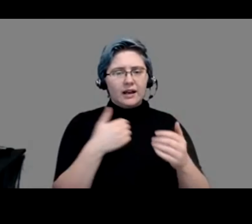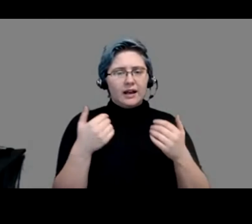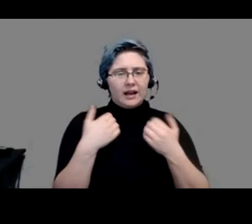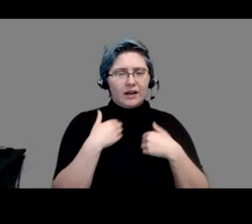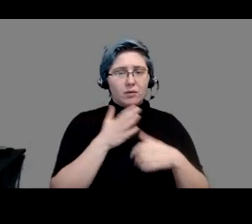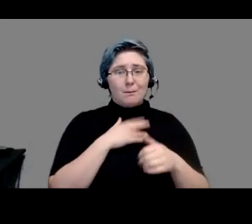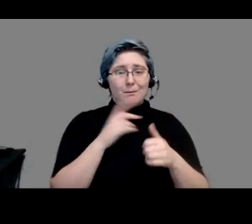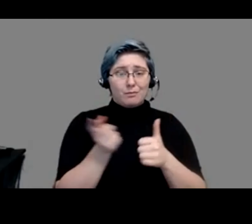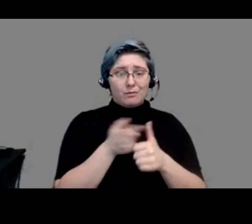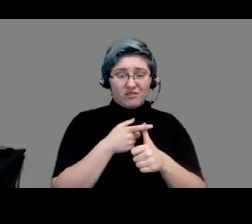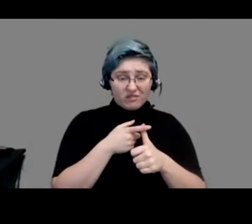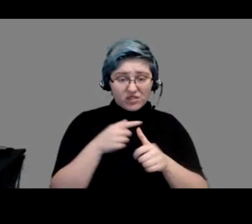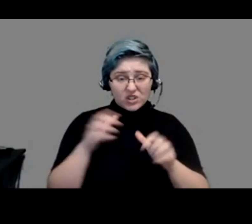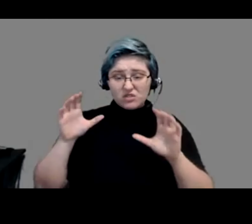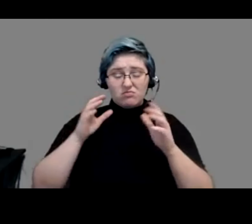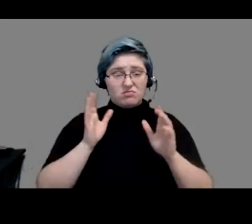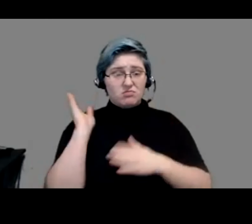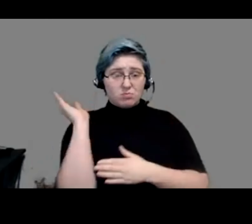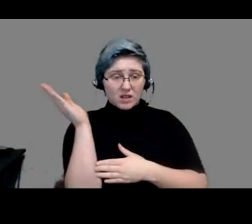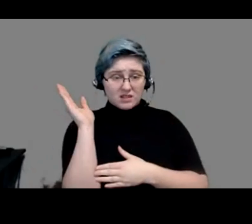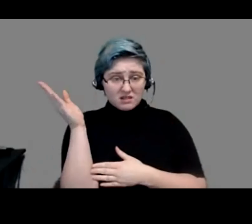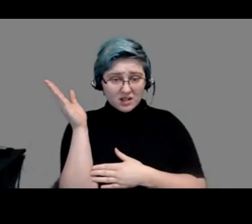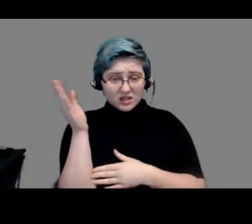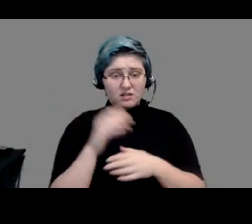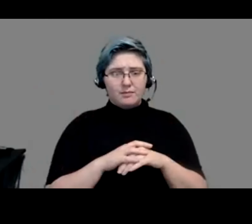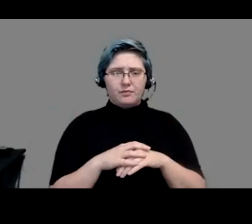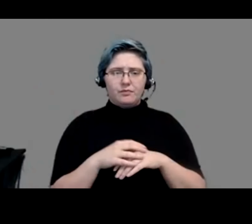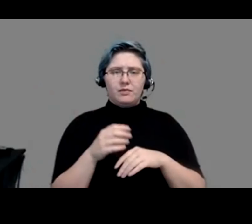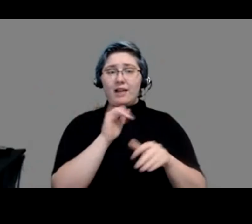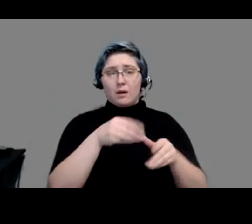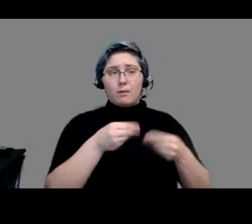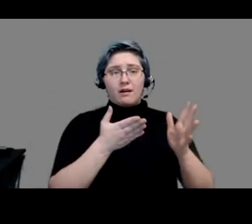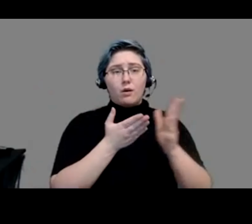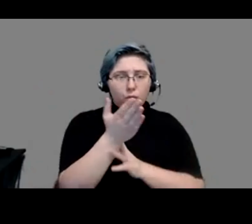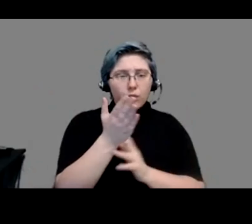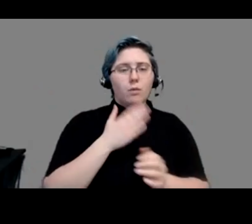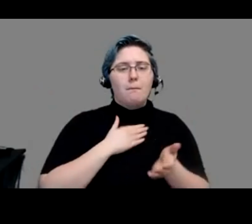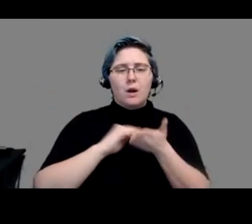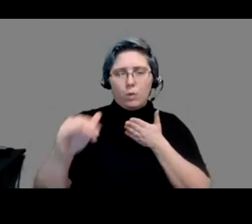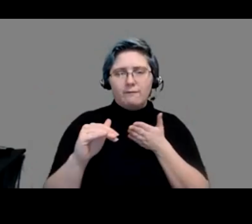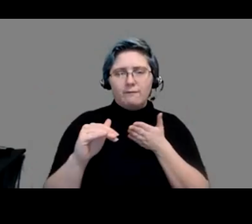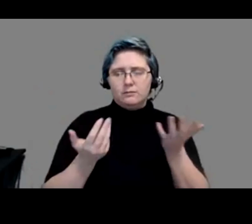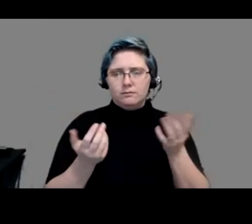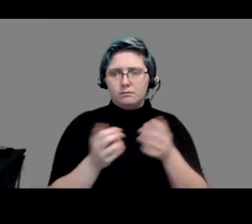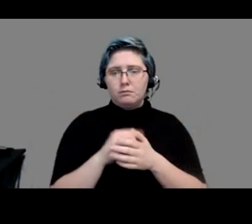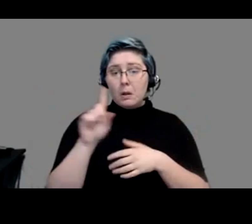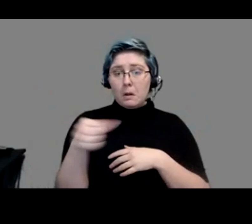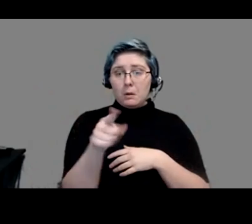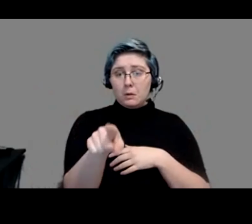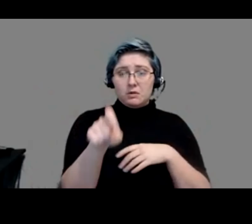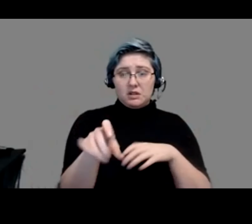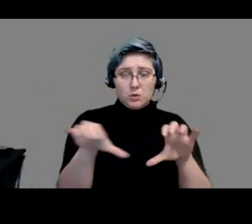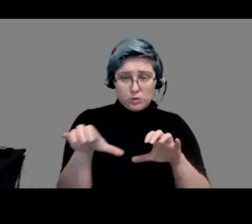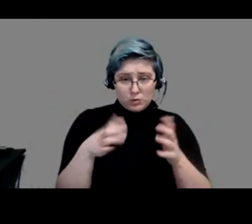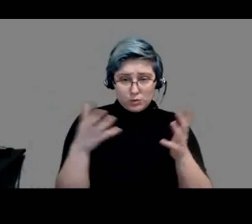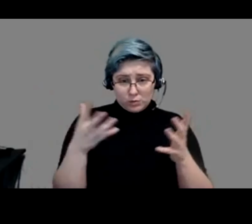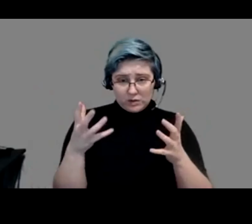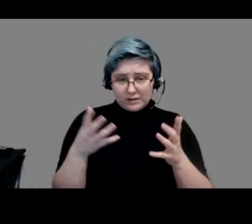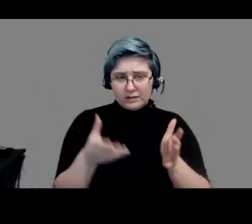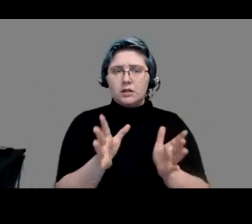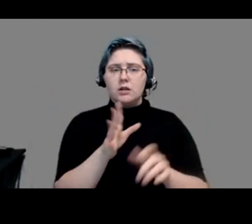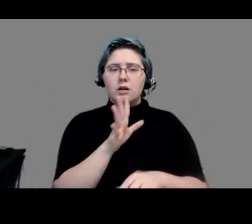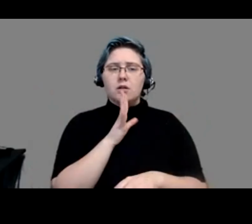first round that I presented, it was provided by my waiver. So only thing you need to do is talk